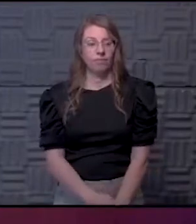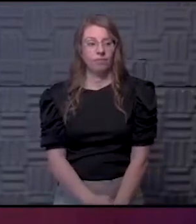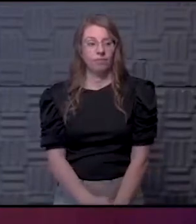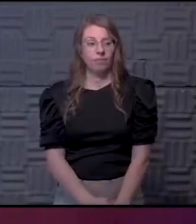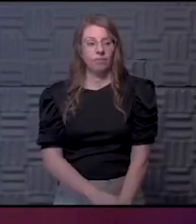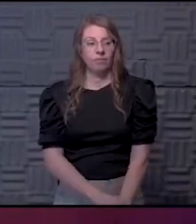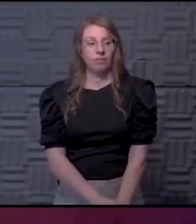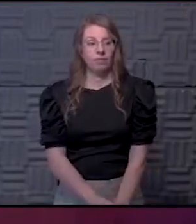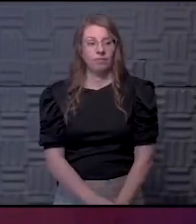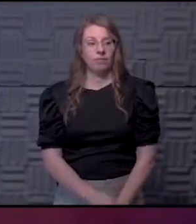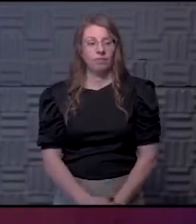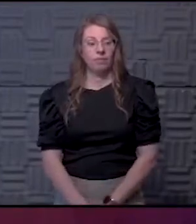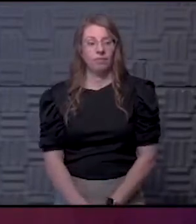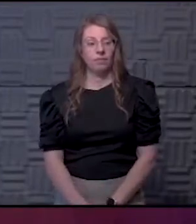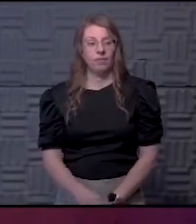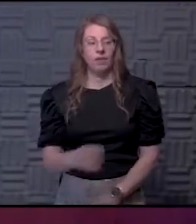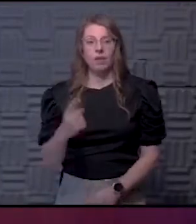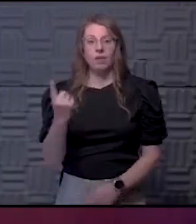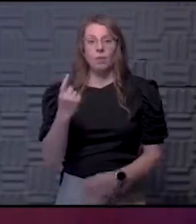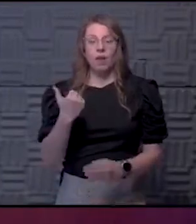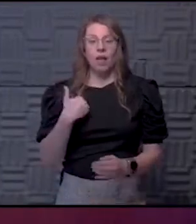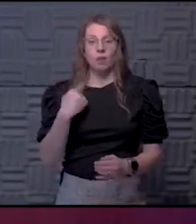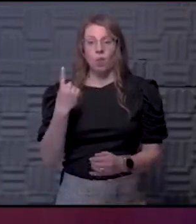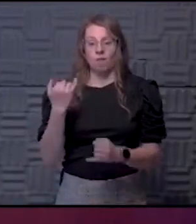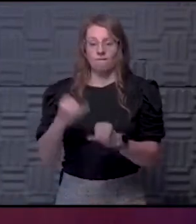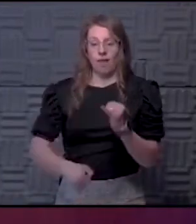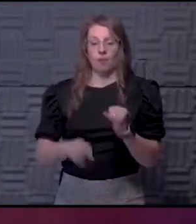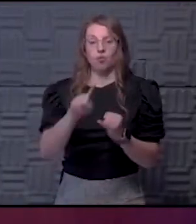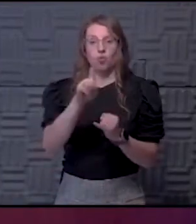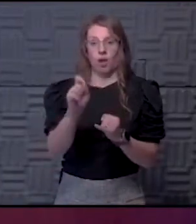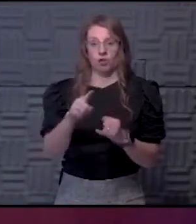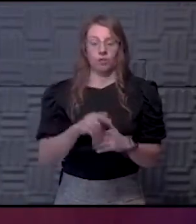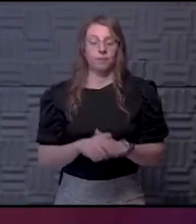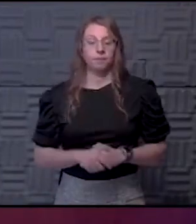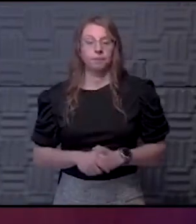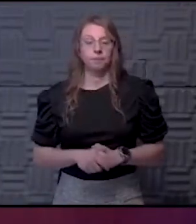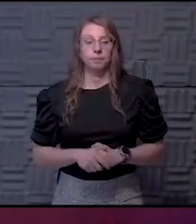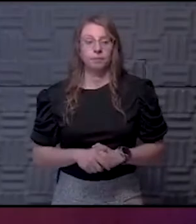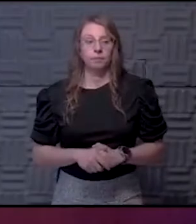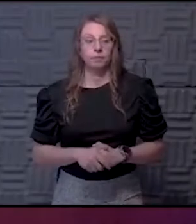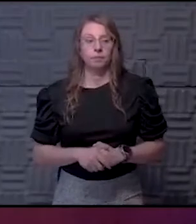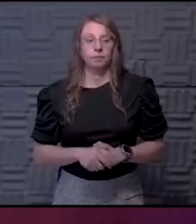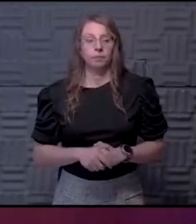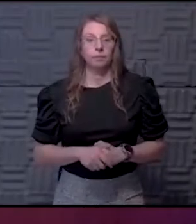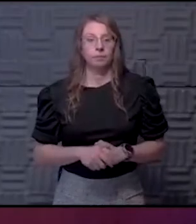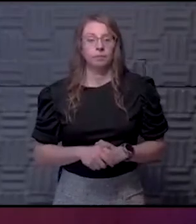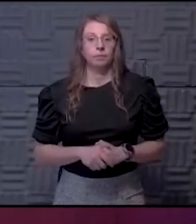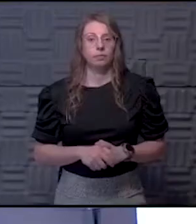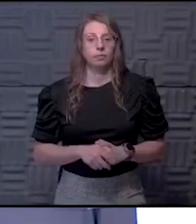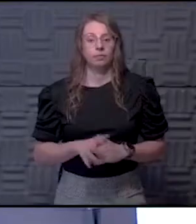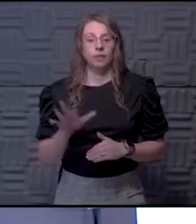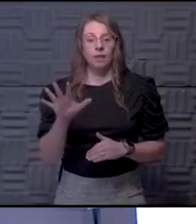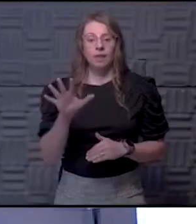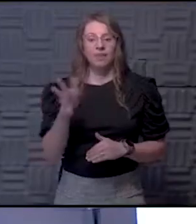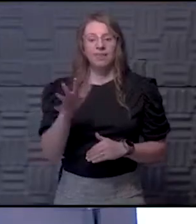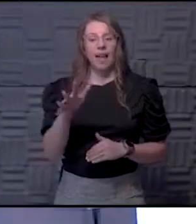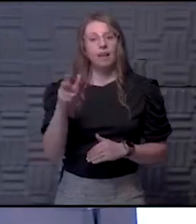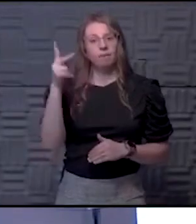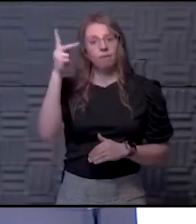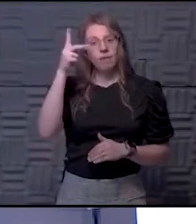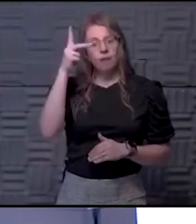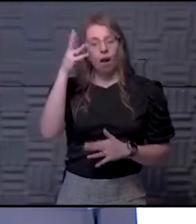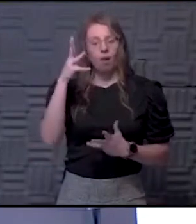Okay, so I'm going to have one final question, and it's kind of philosophical to